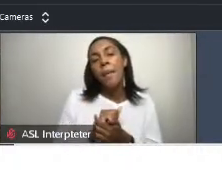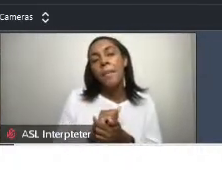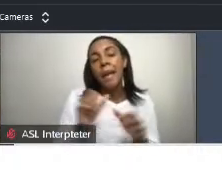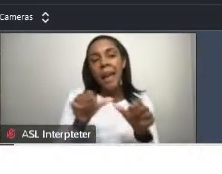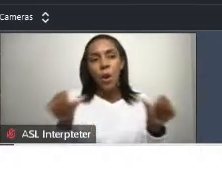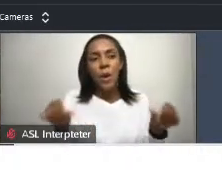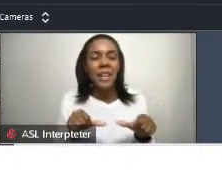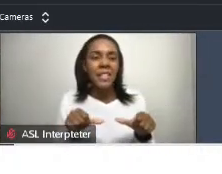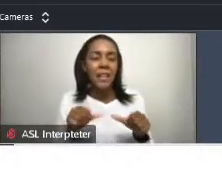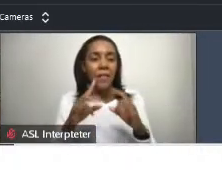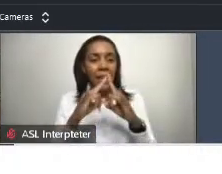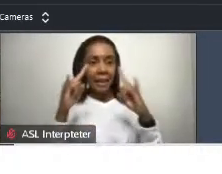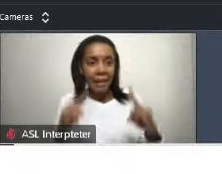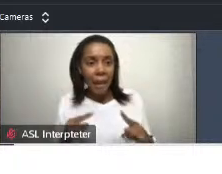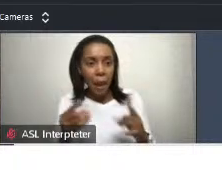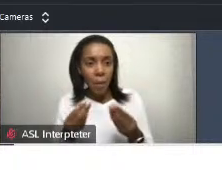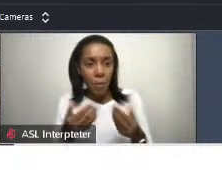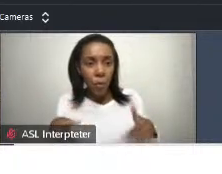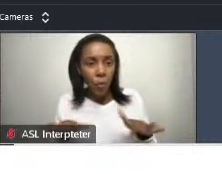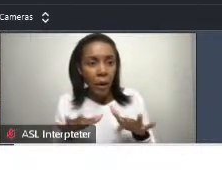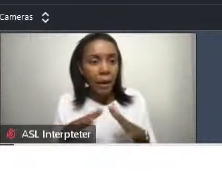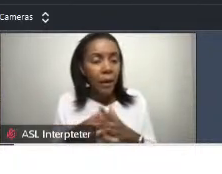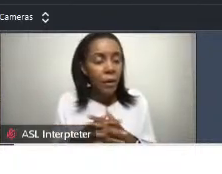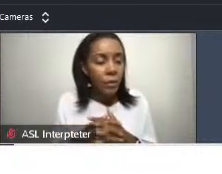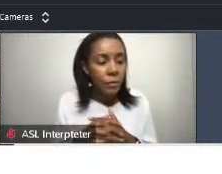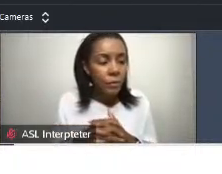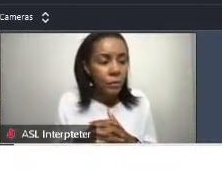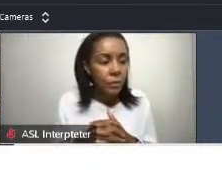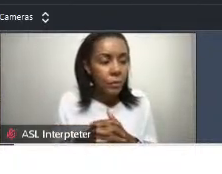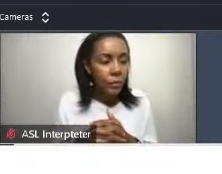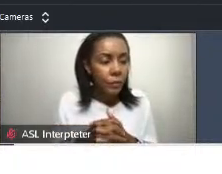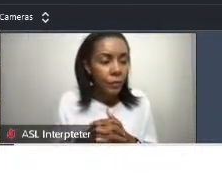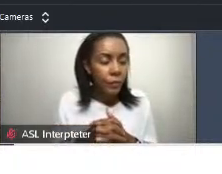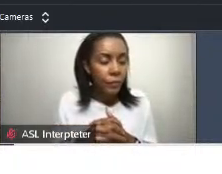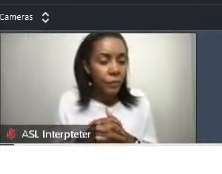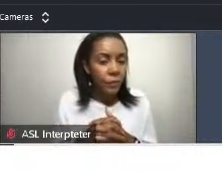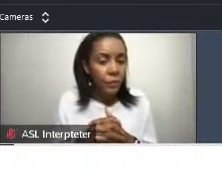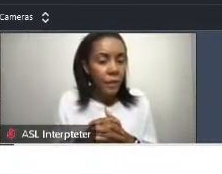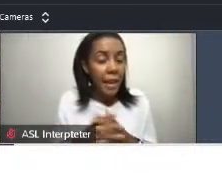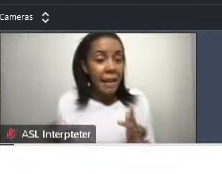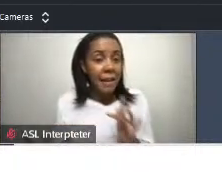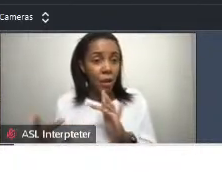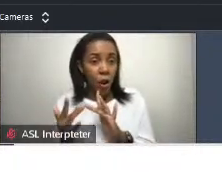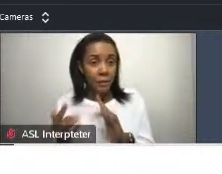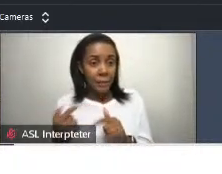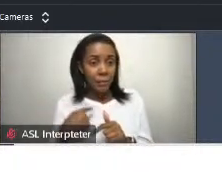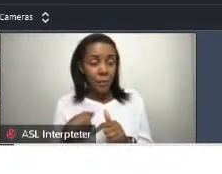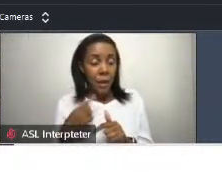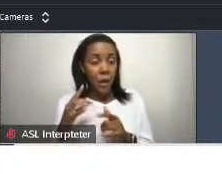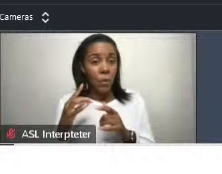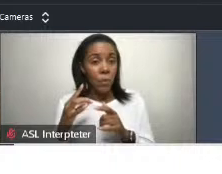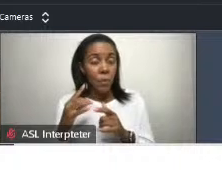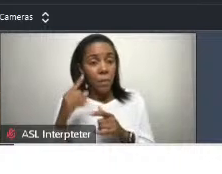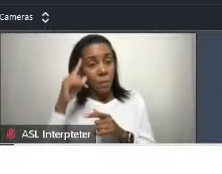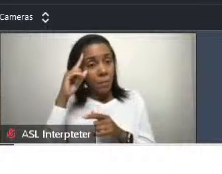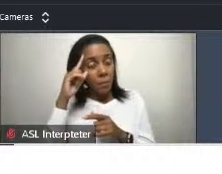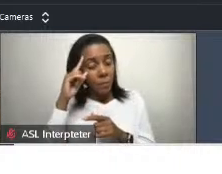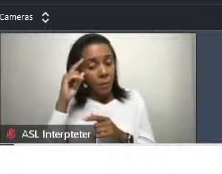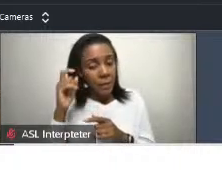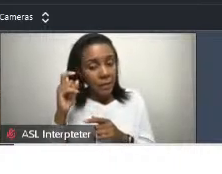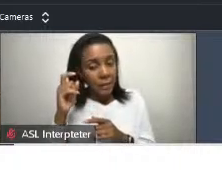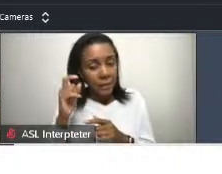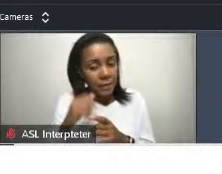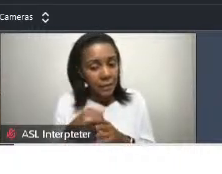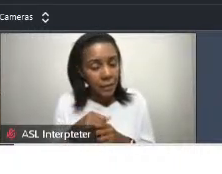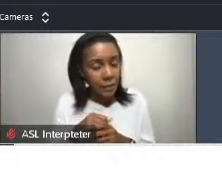campgrounds. Mr. Dedrick Bridnam, Attorney Bridnam, contacted me regarding the so